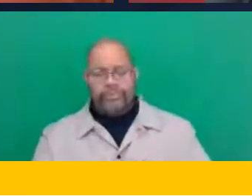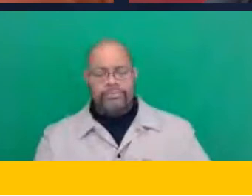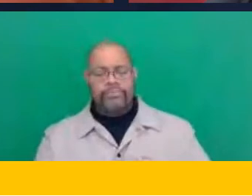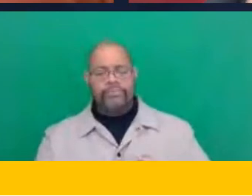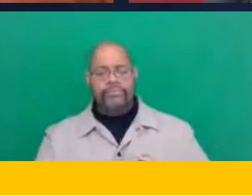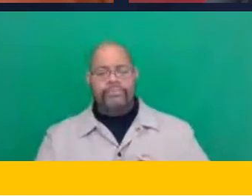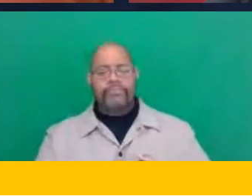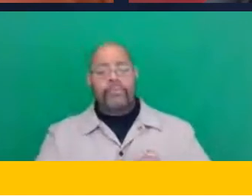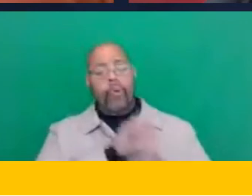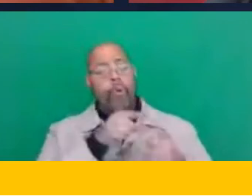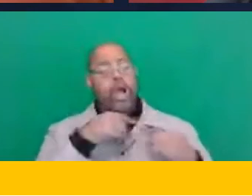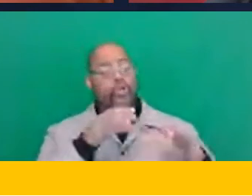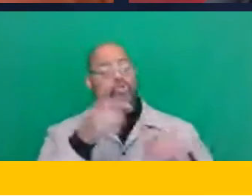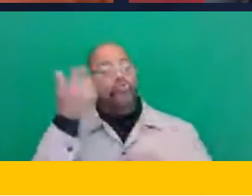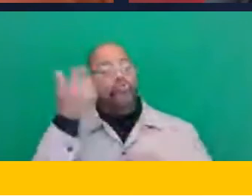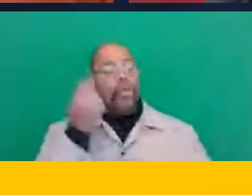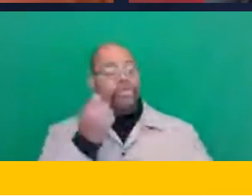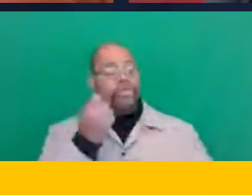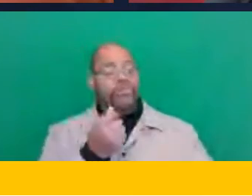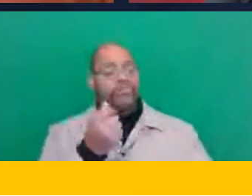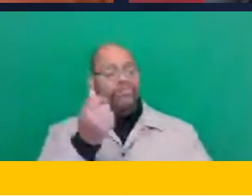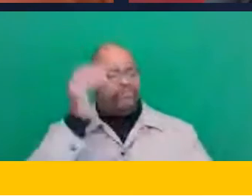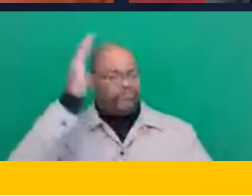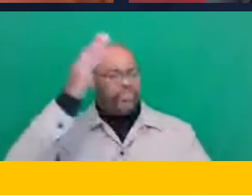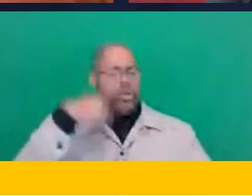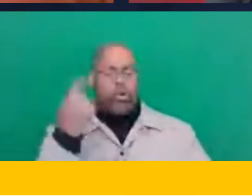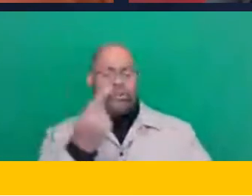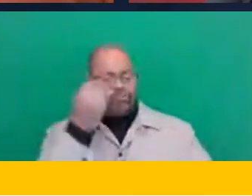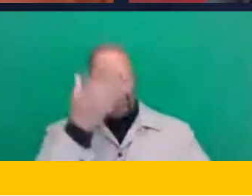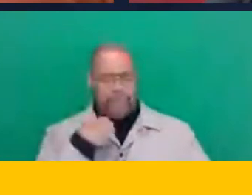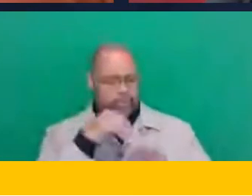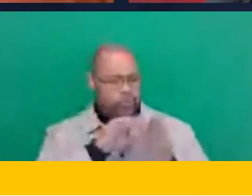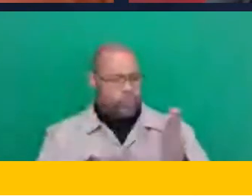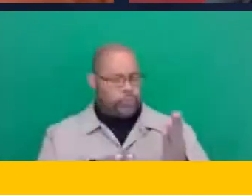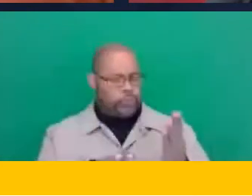when I do grant talks, I always tell my students that